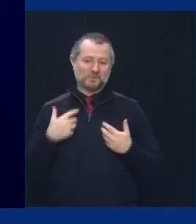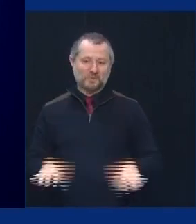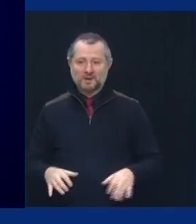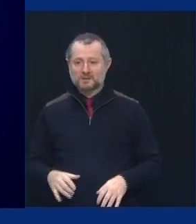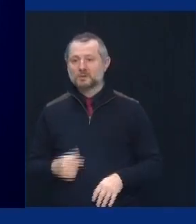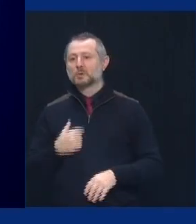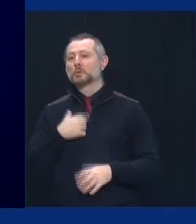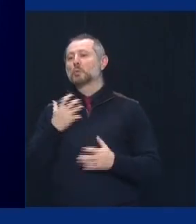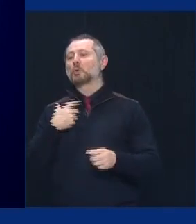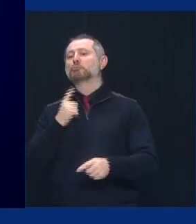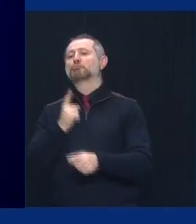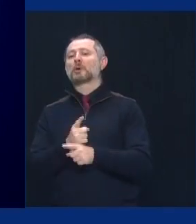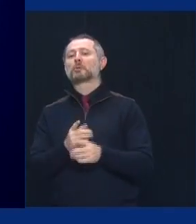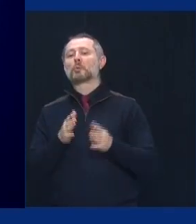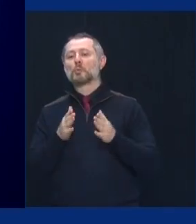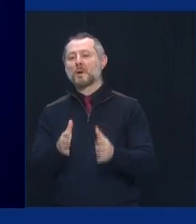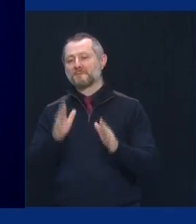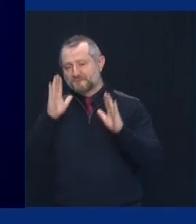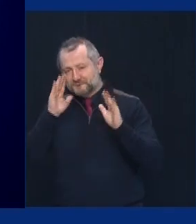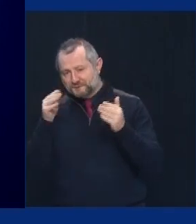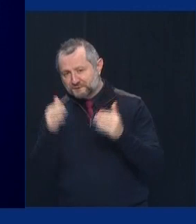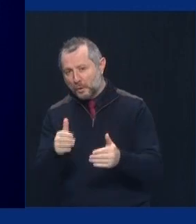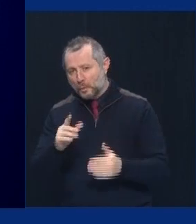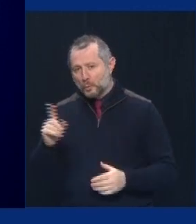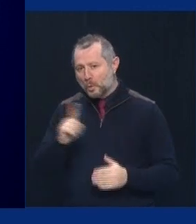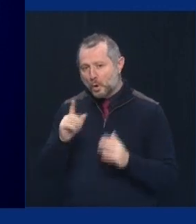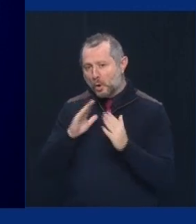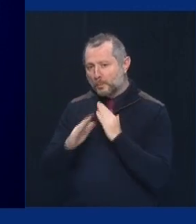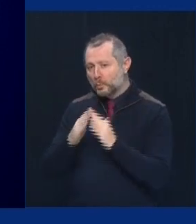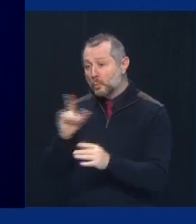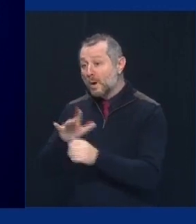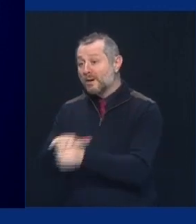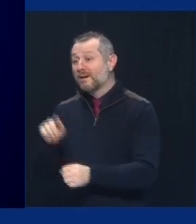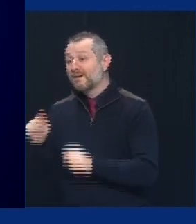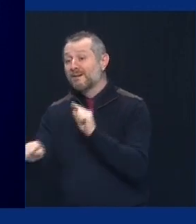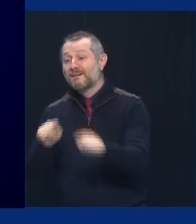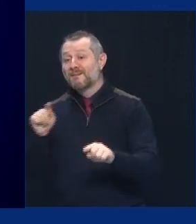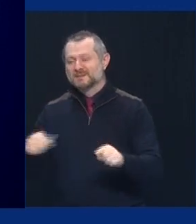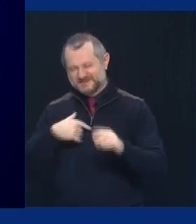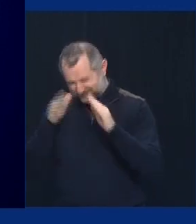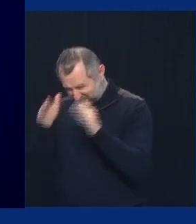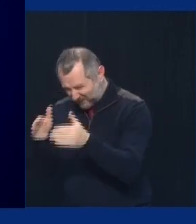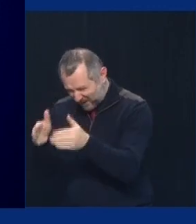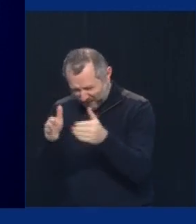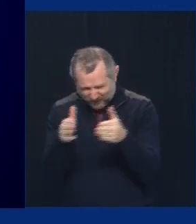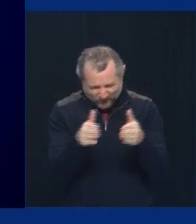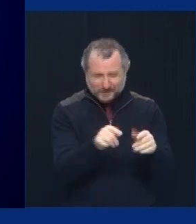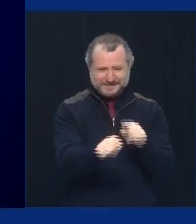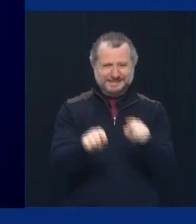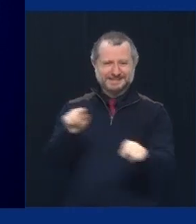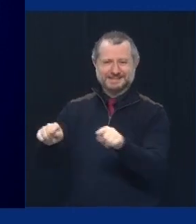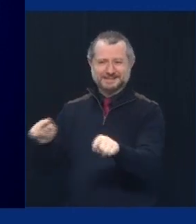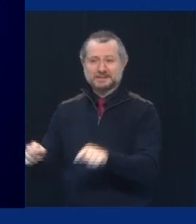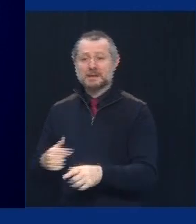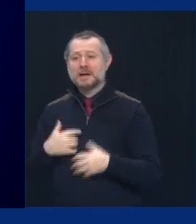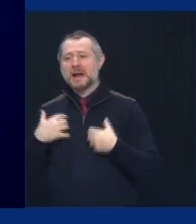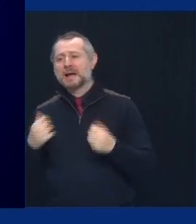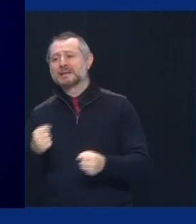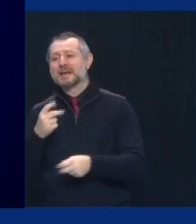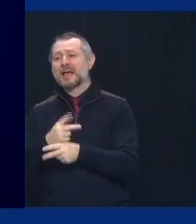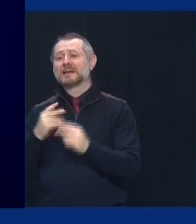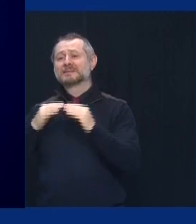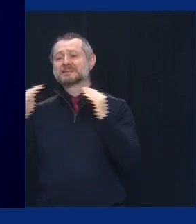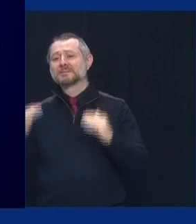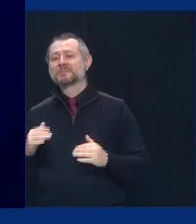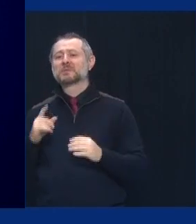then we'll focus on the disparities that we learned through this COVID situation, and the healthcare deserts and all the inequities that existed